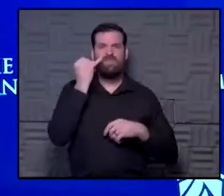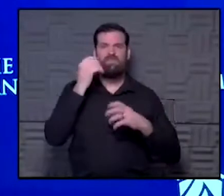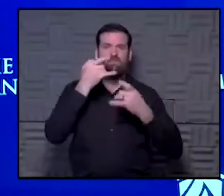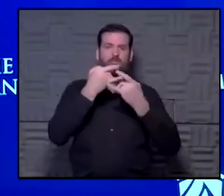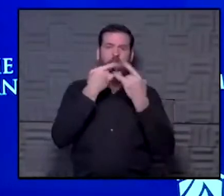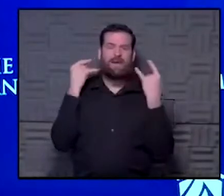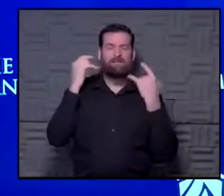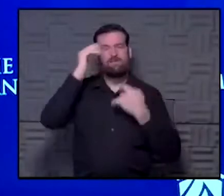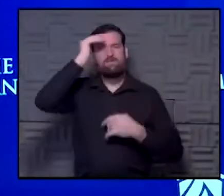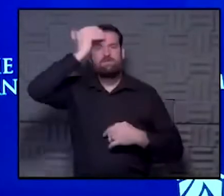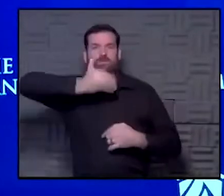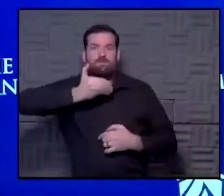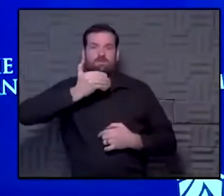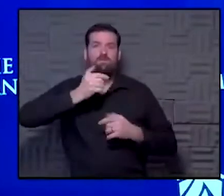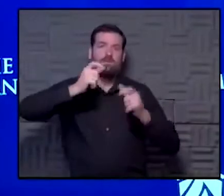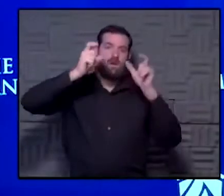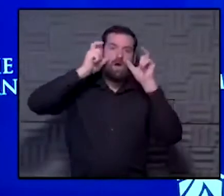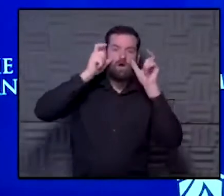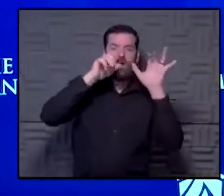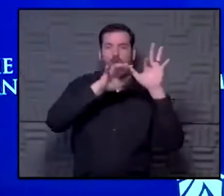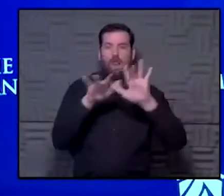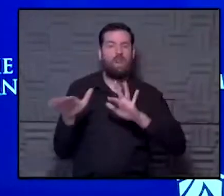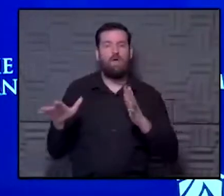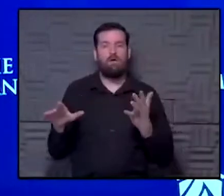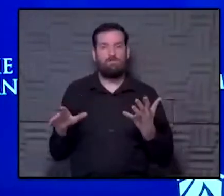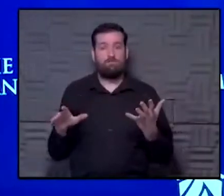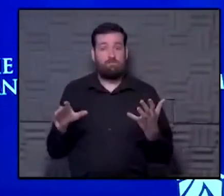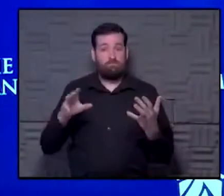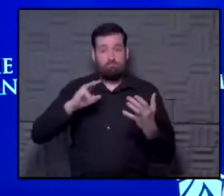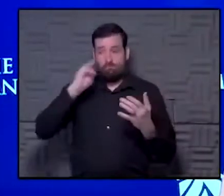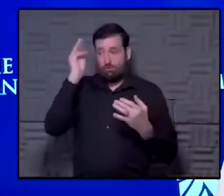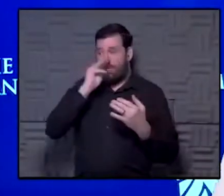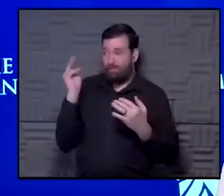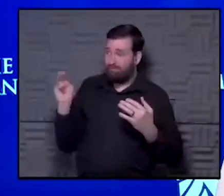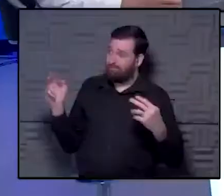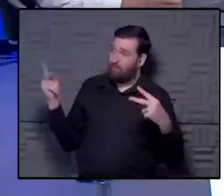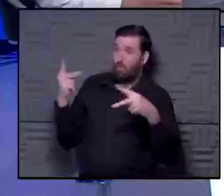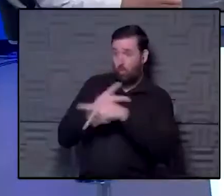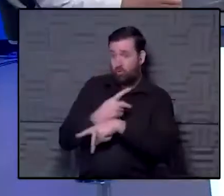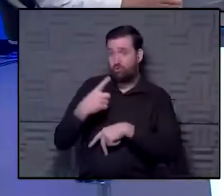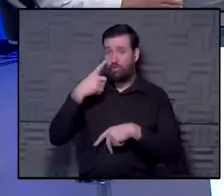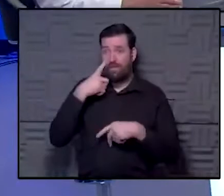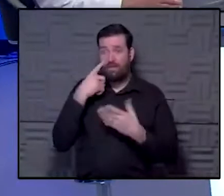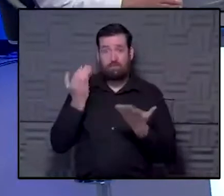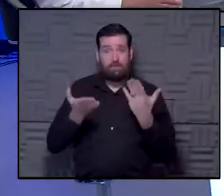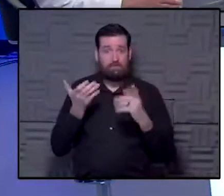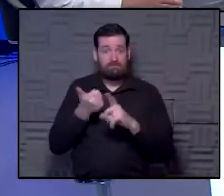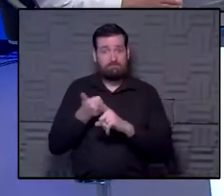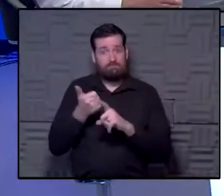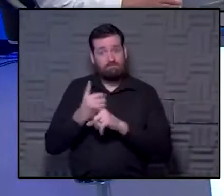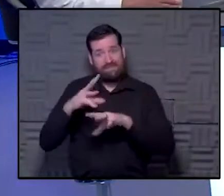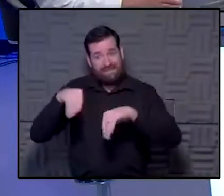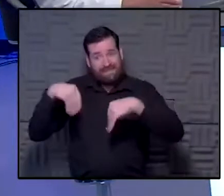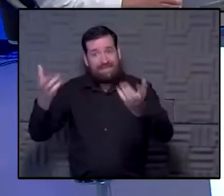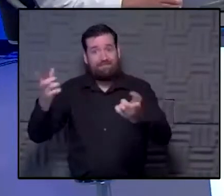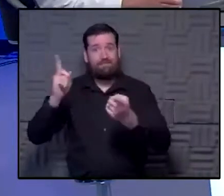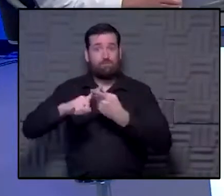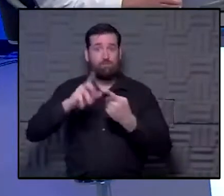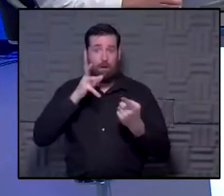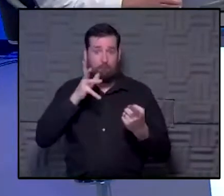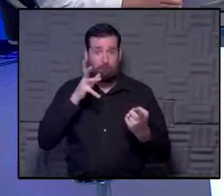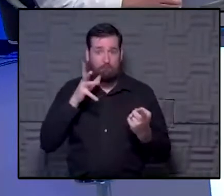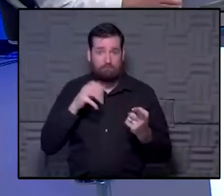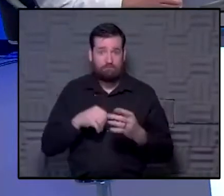shield and goggles on and all that. But Michelle, it's got to be a lot worse feeling to think you may have been the person who gave it to your mom.